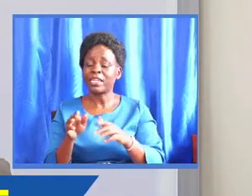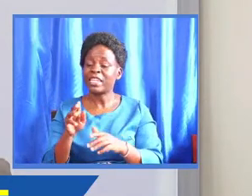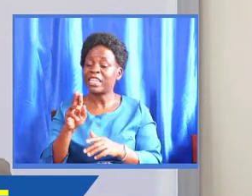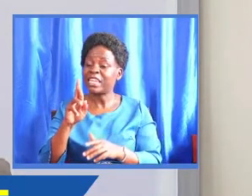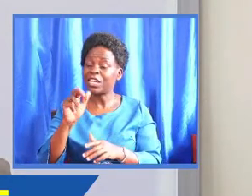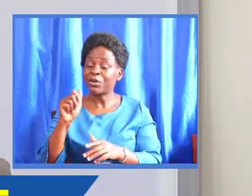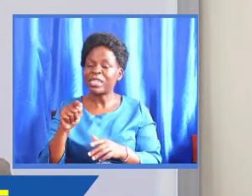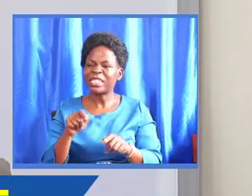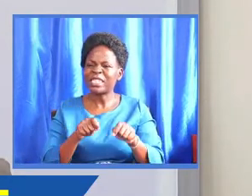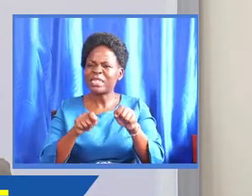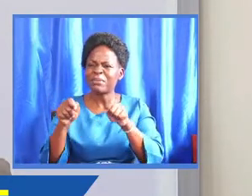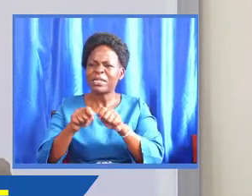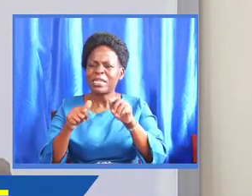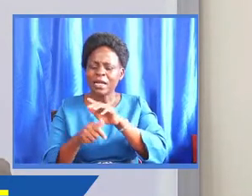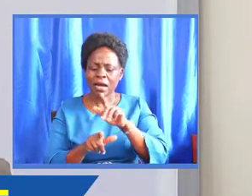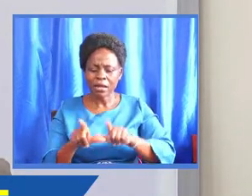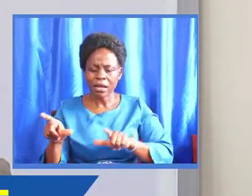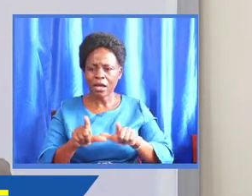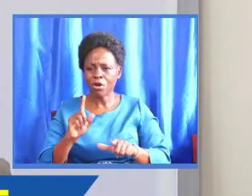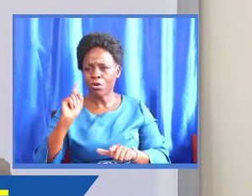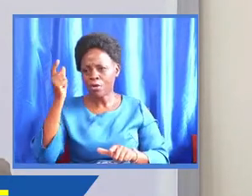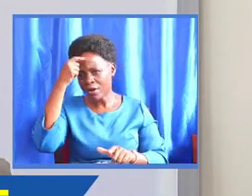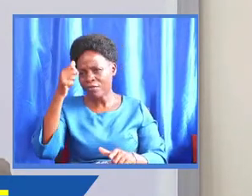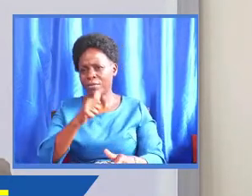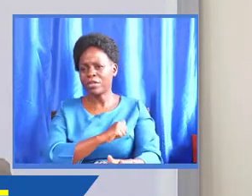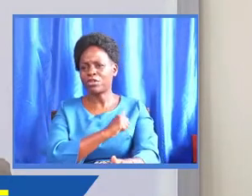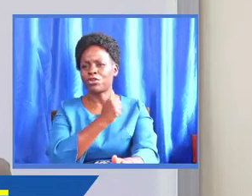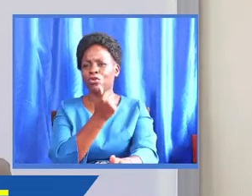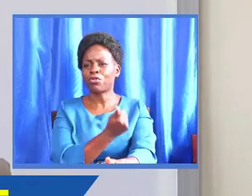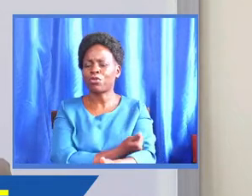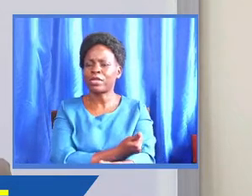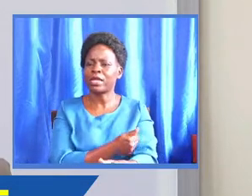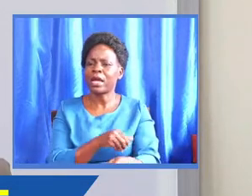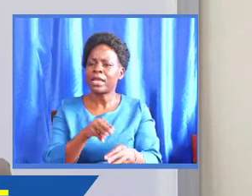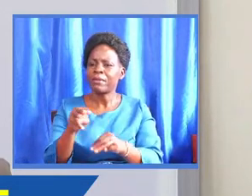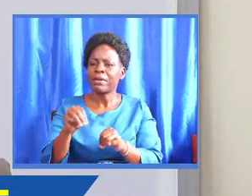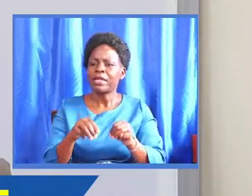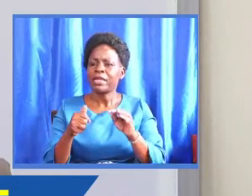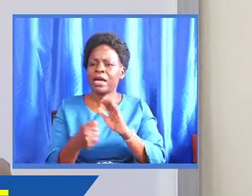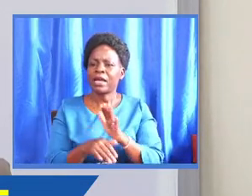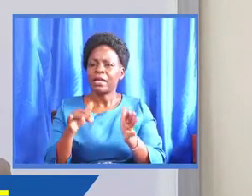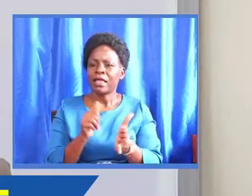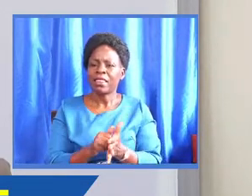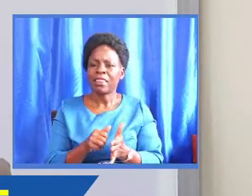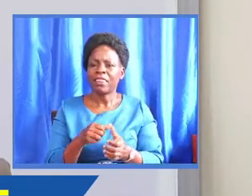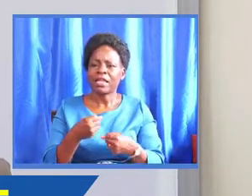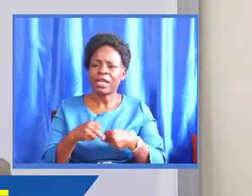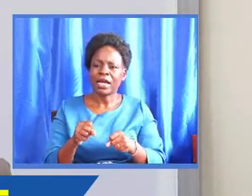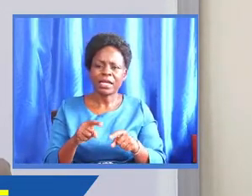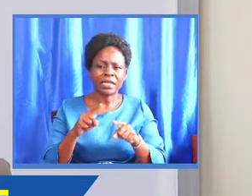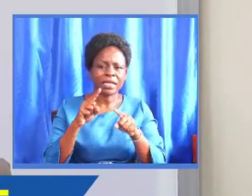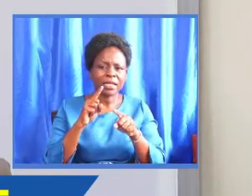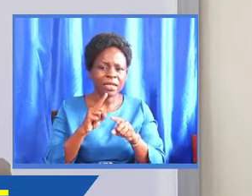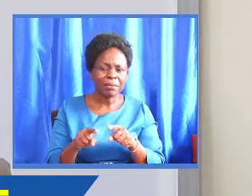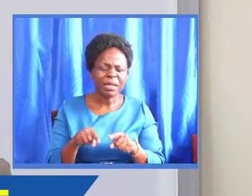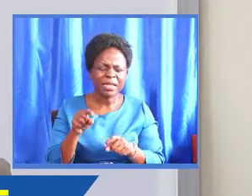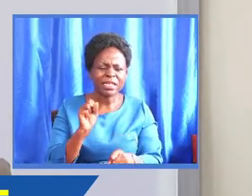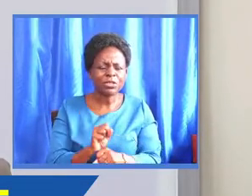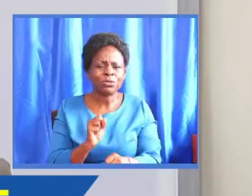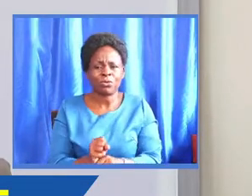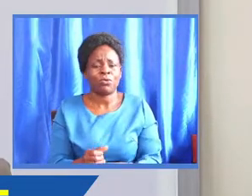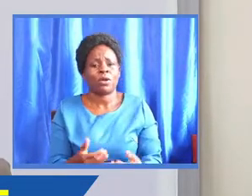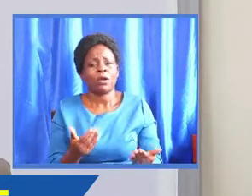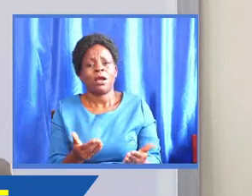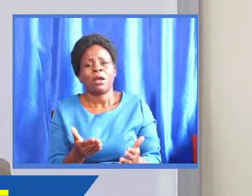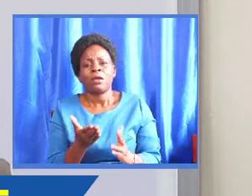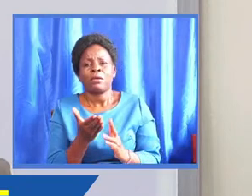this is managed under the local government authority, and it is managed under that act. However, how does this work? It ranges